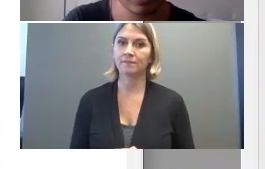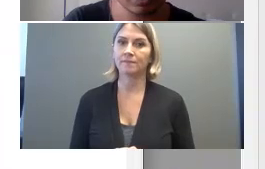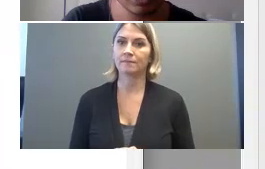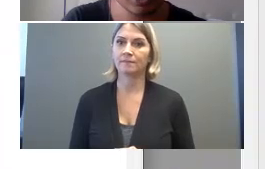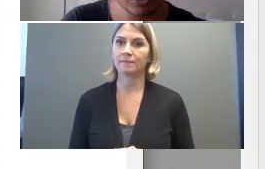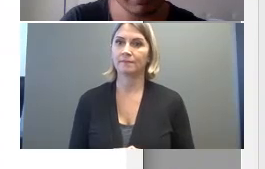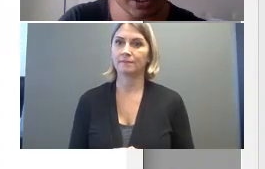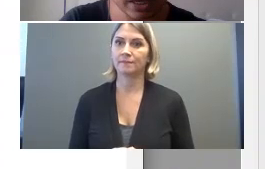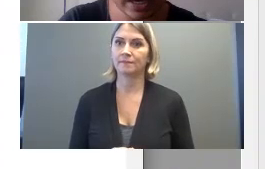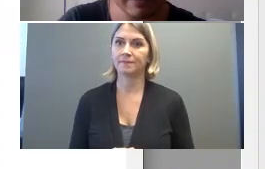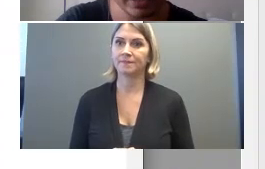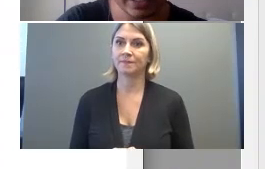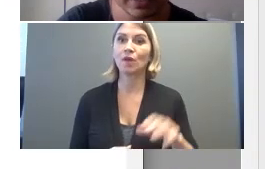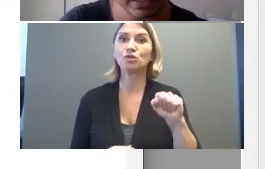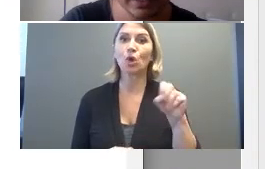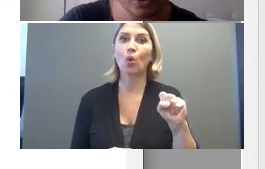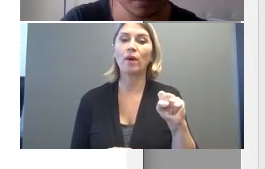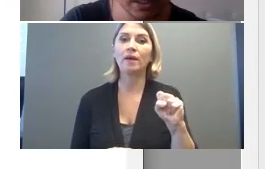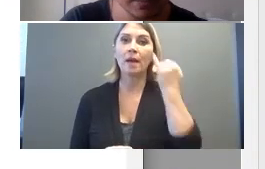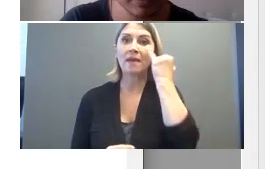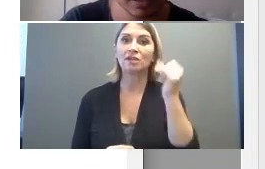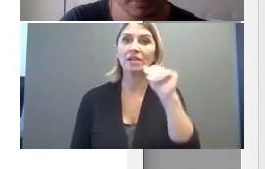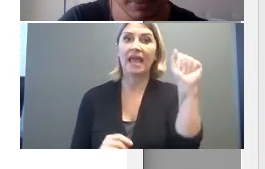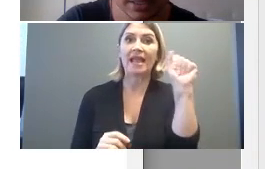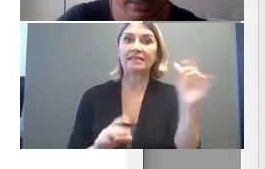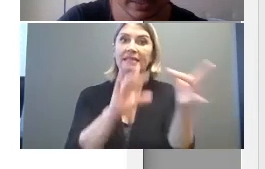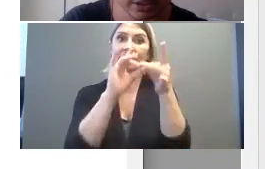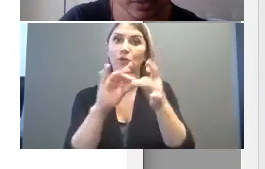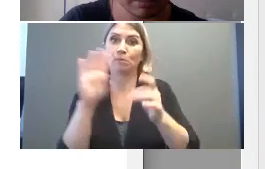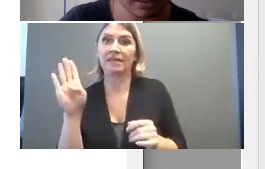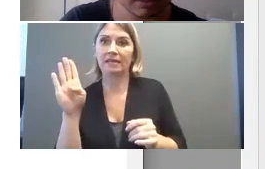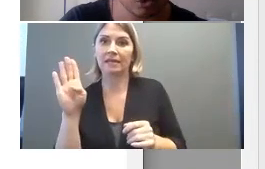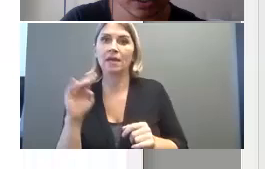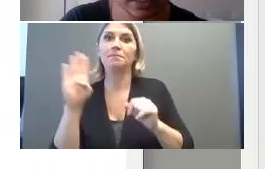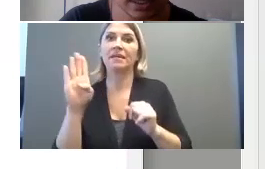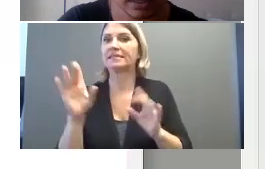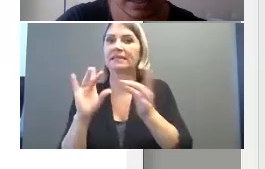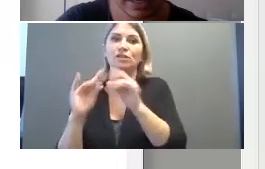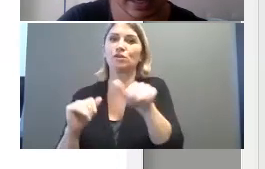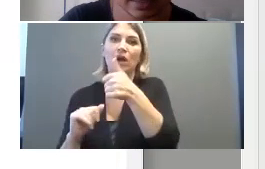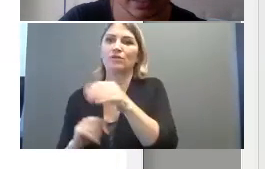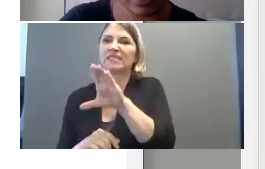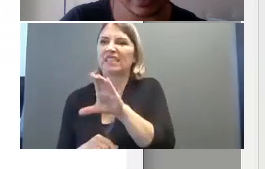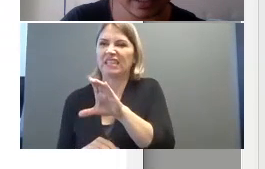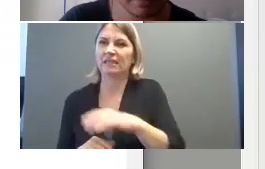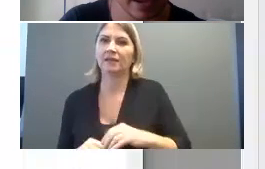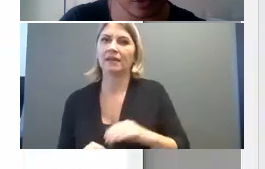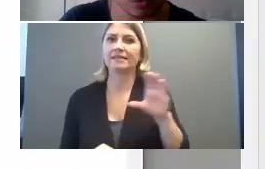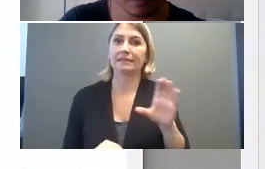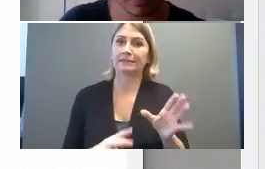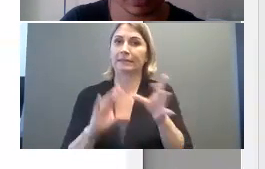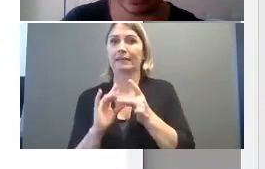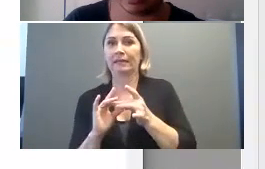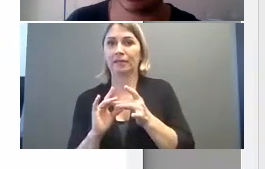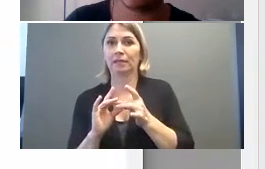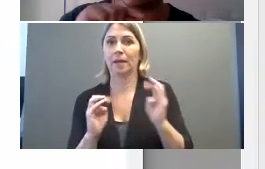Yes. So imagine a graph where A is connected to B, B is connected to some other node C, and C is connected back